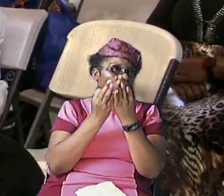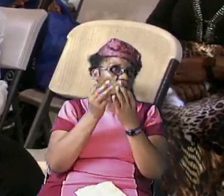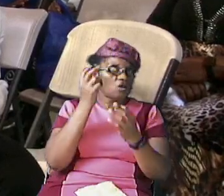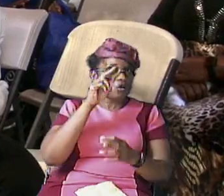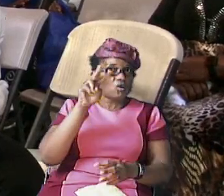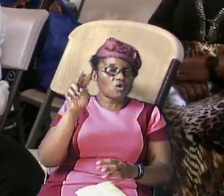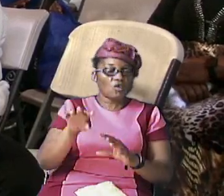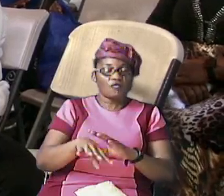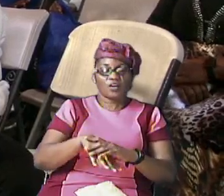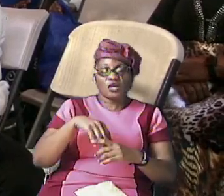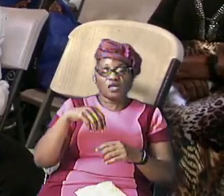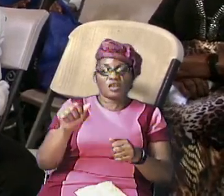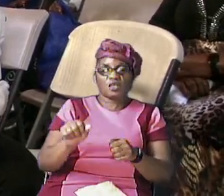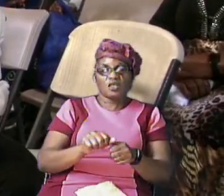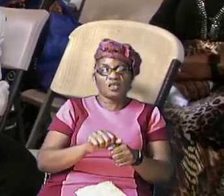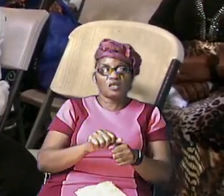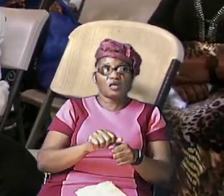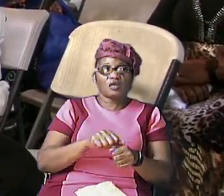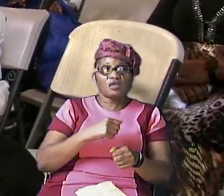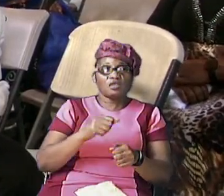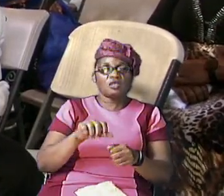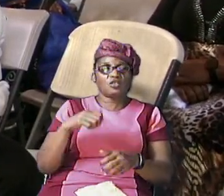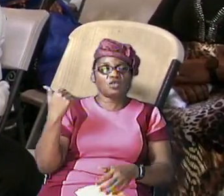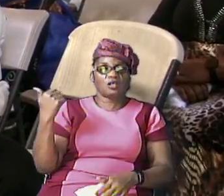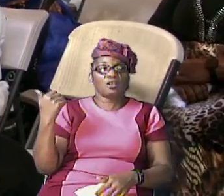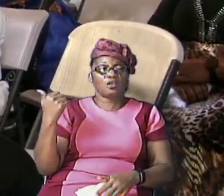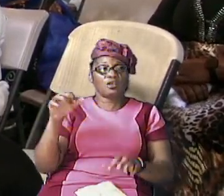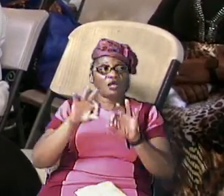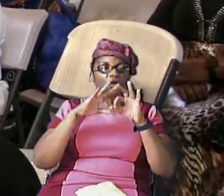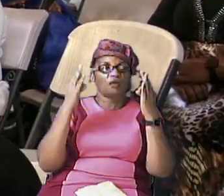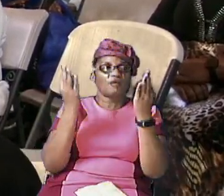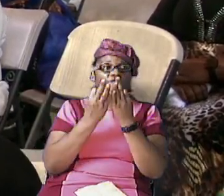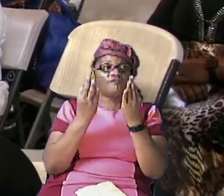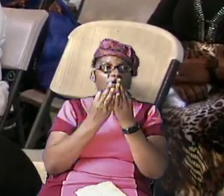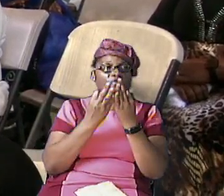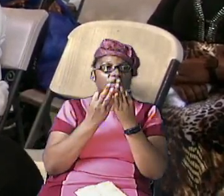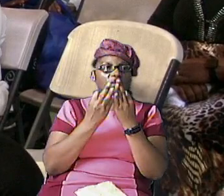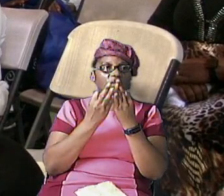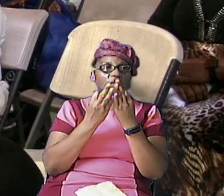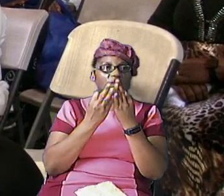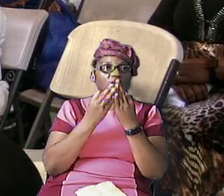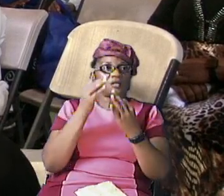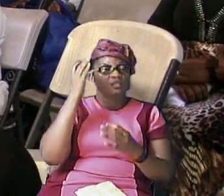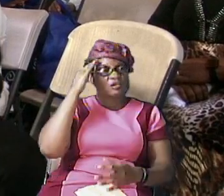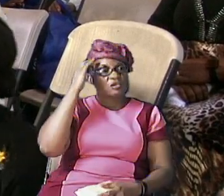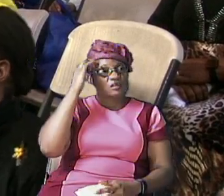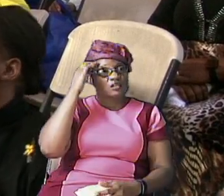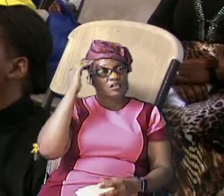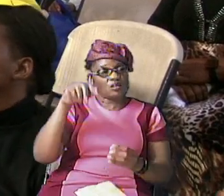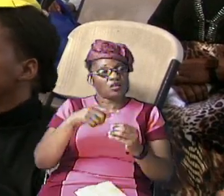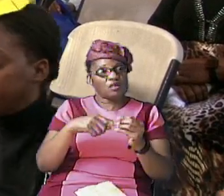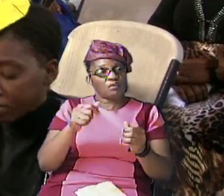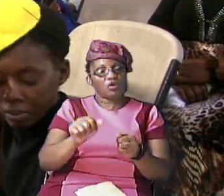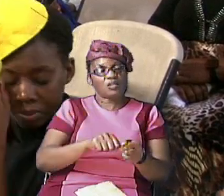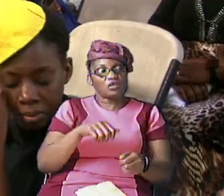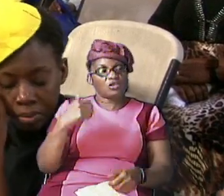for each other. Hallelujah. Family is concerned about each other. And you know, when I came to the